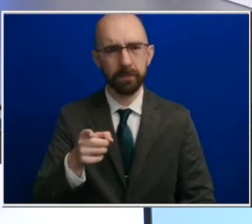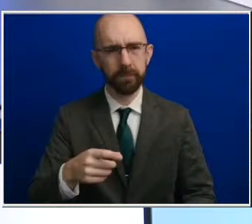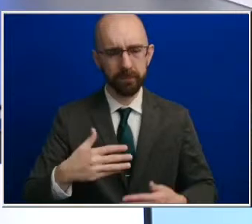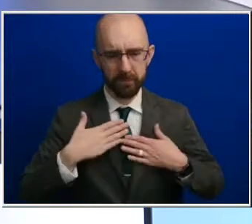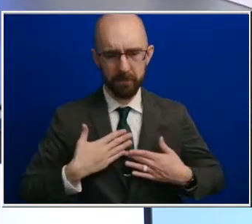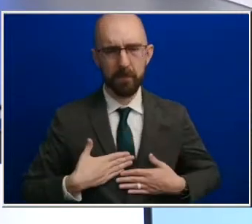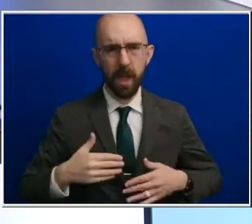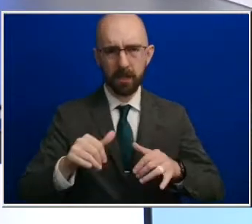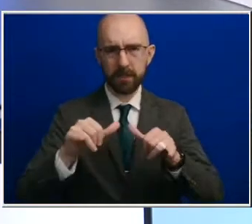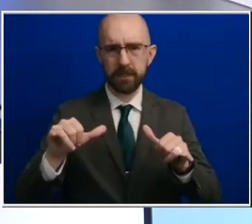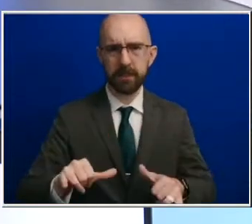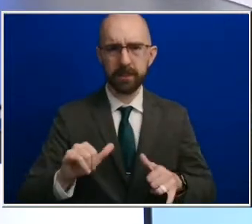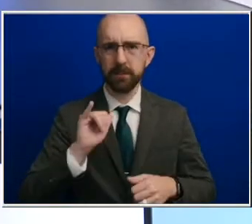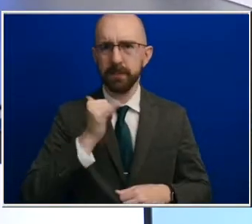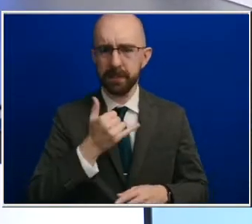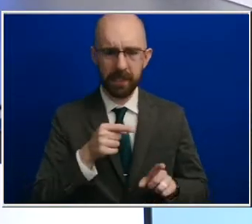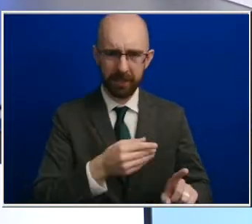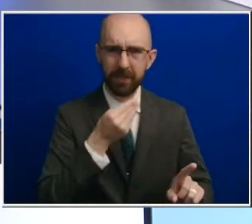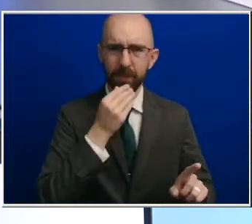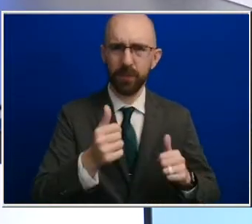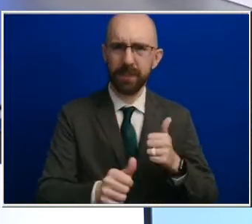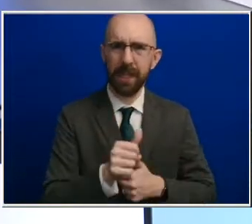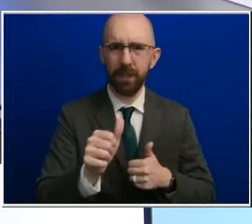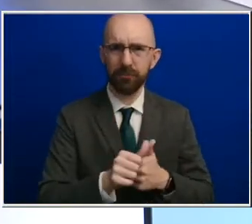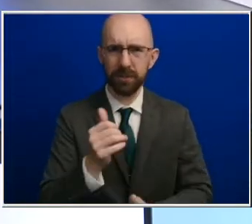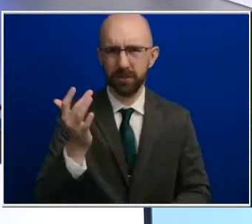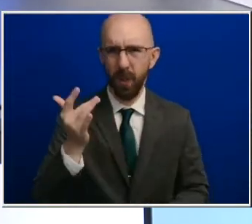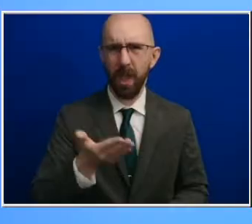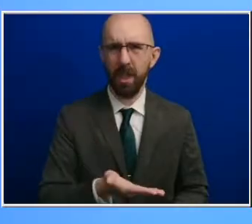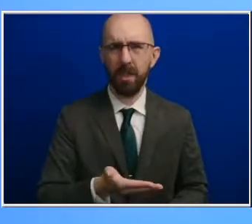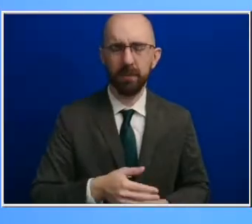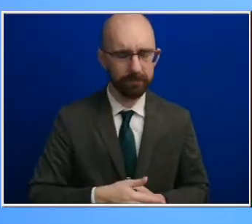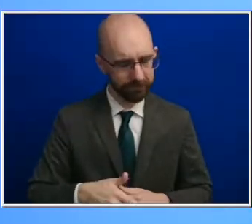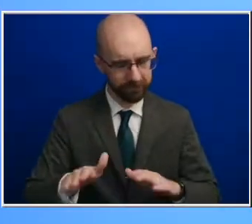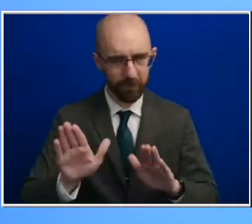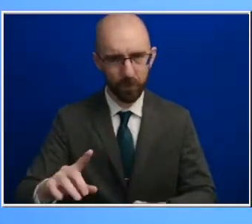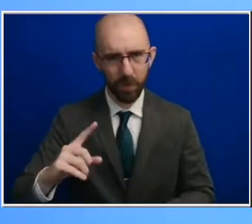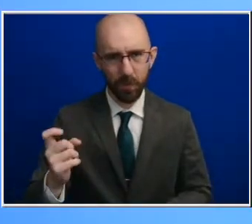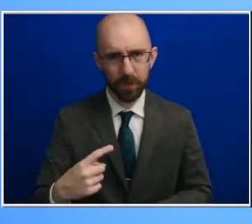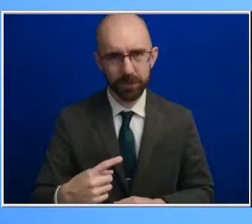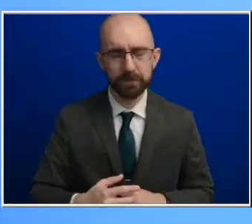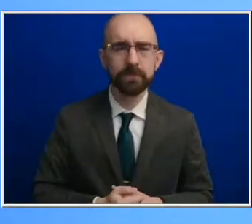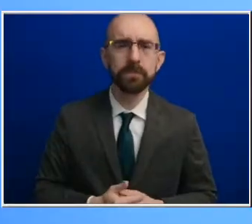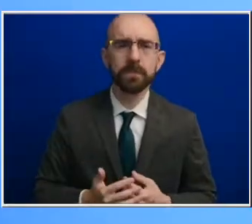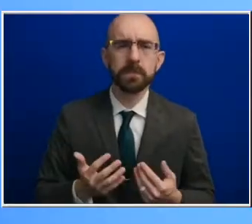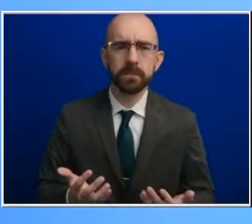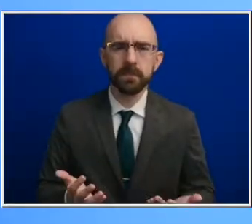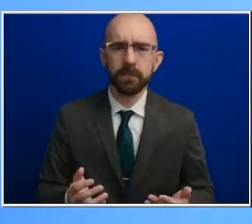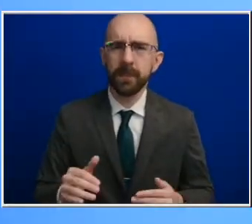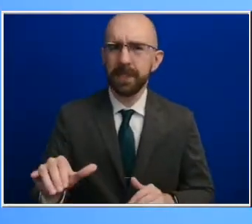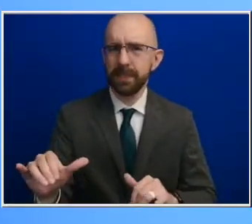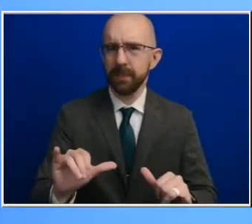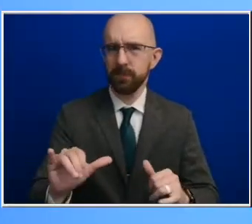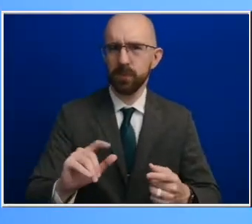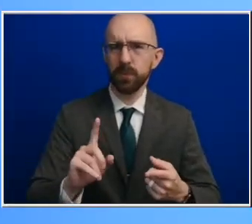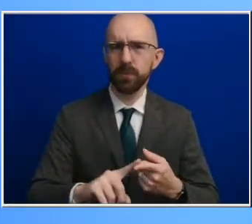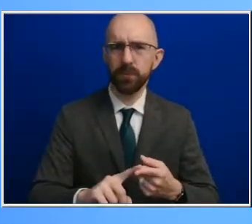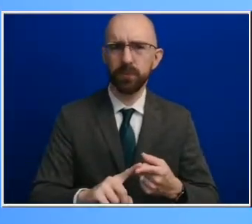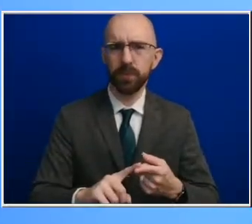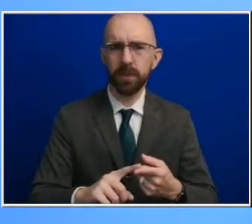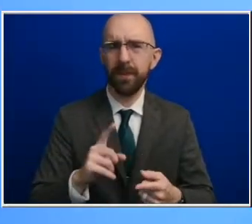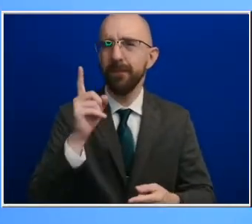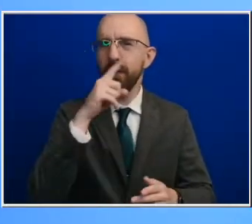as dangerous in the first place? Dr. Love. Yeah, great question. So it's very similar to a false